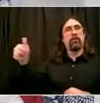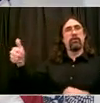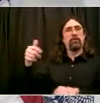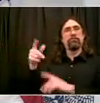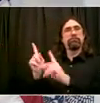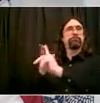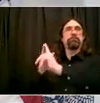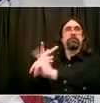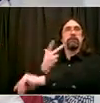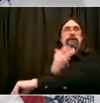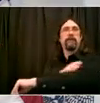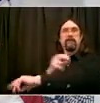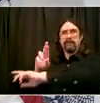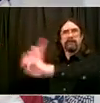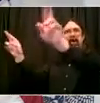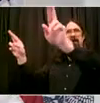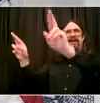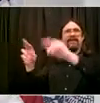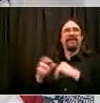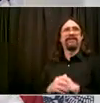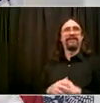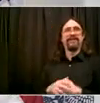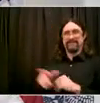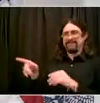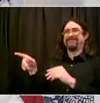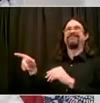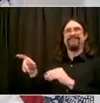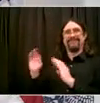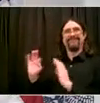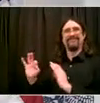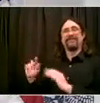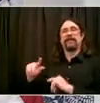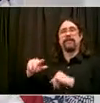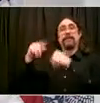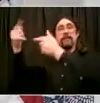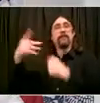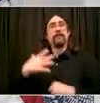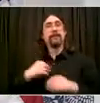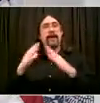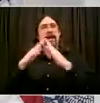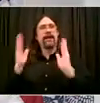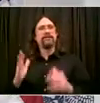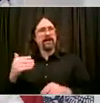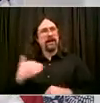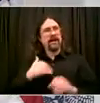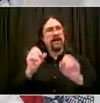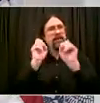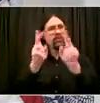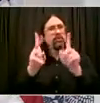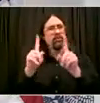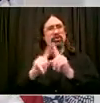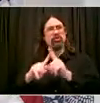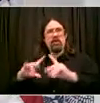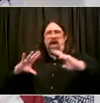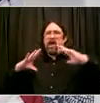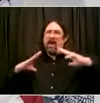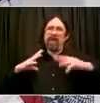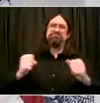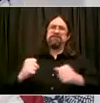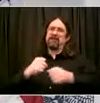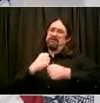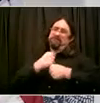used. That was the lost opportunity. Now the new administration in Washington is going to have to play catch up because of what didn't happen in the past.